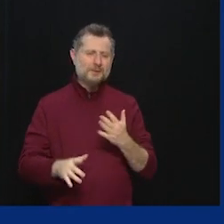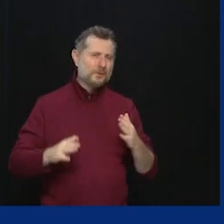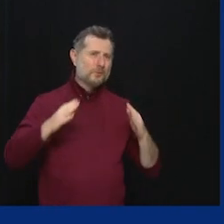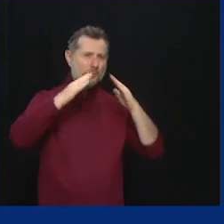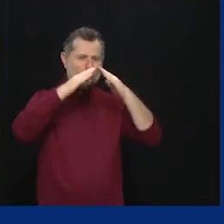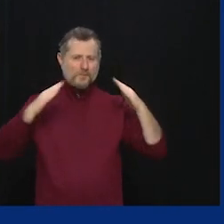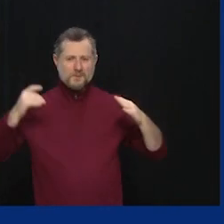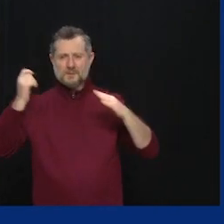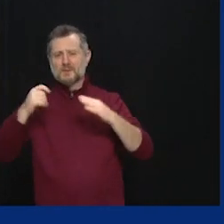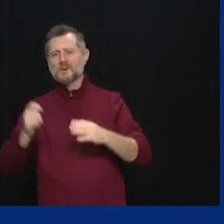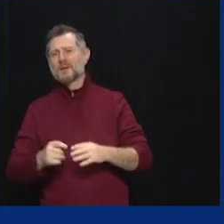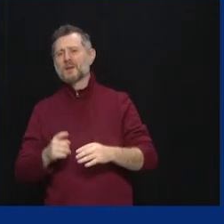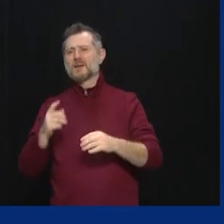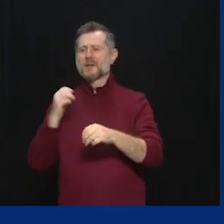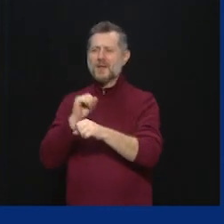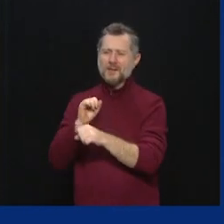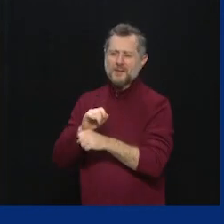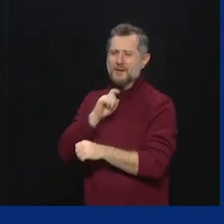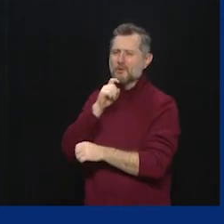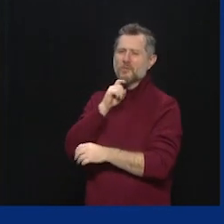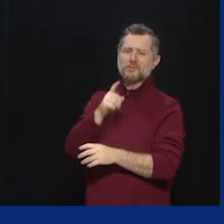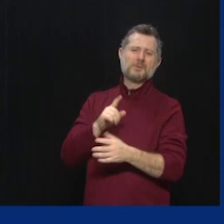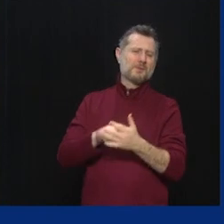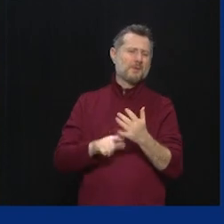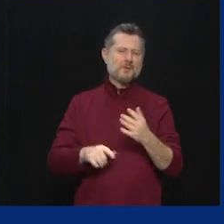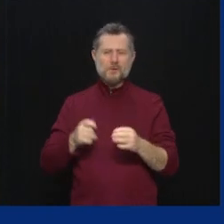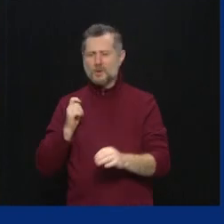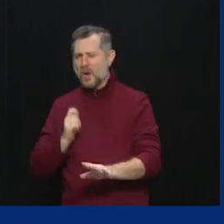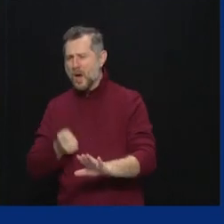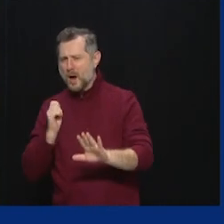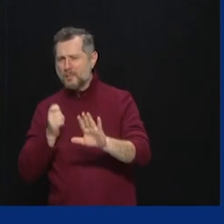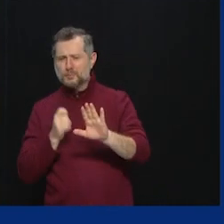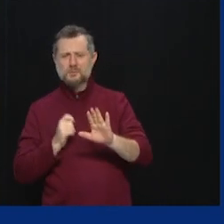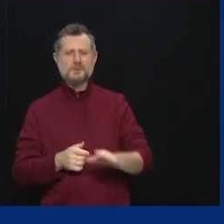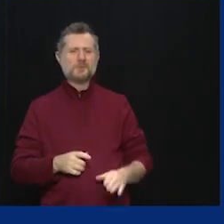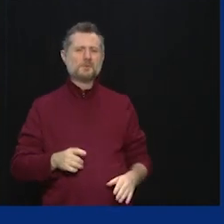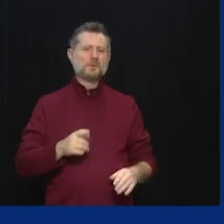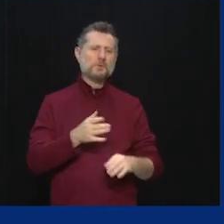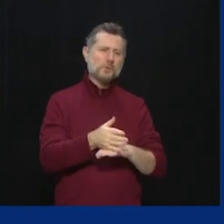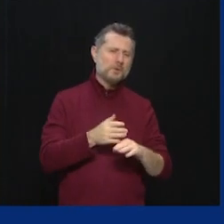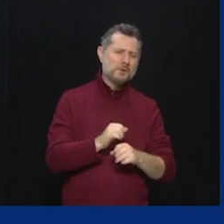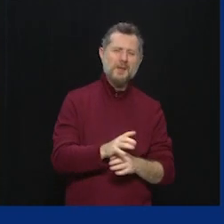the carpenters, the bricklayers. You make it happen.